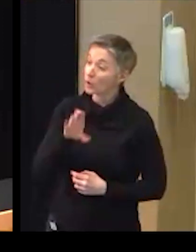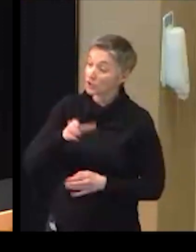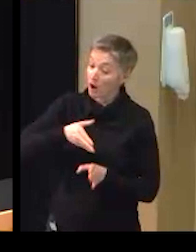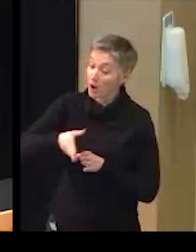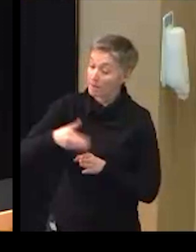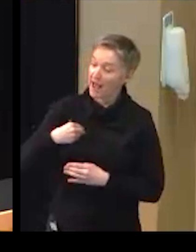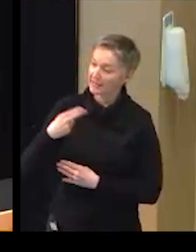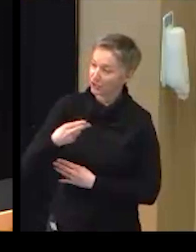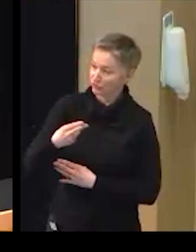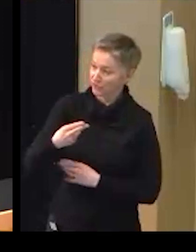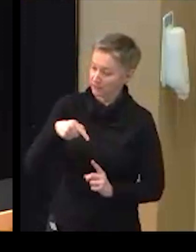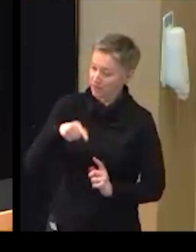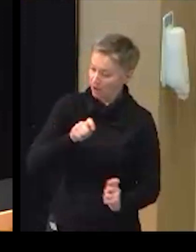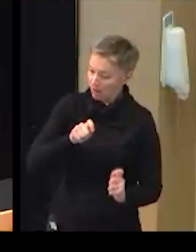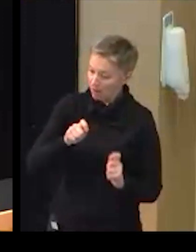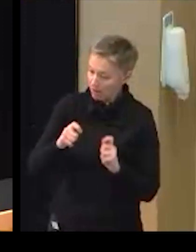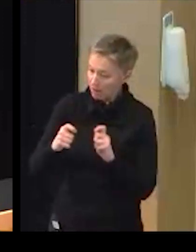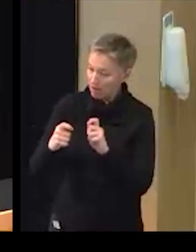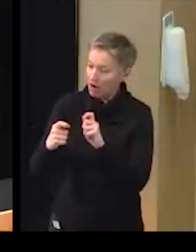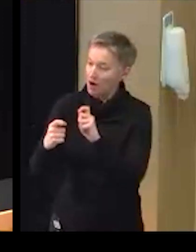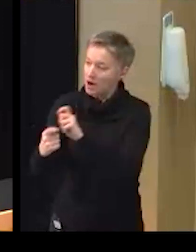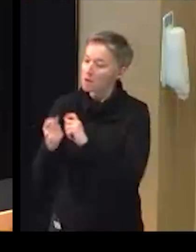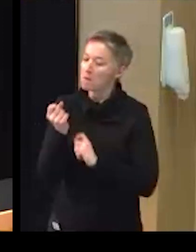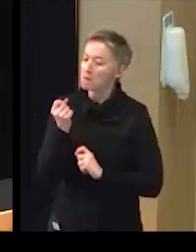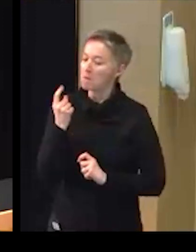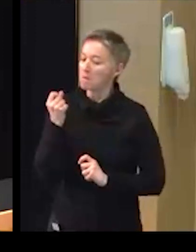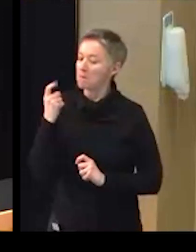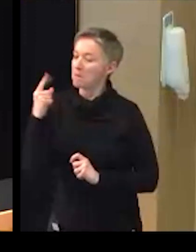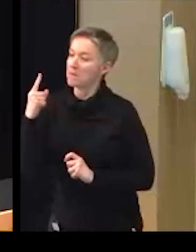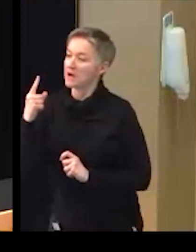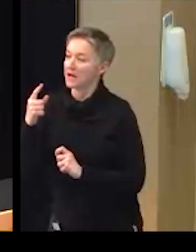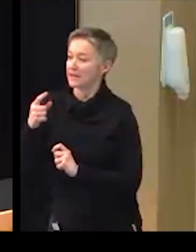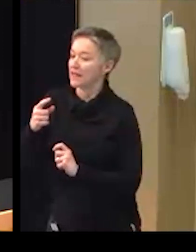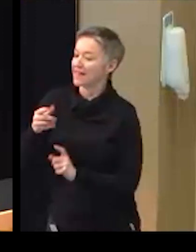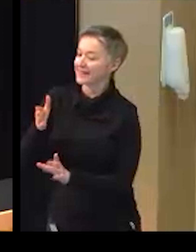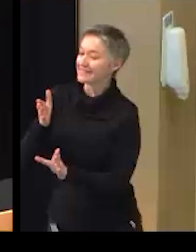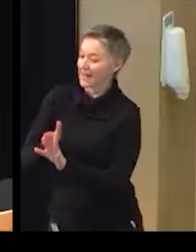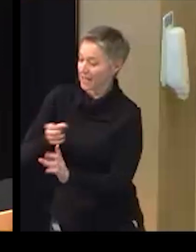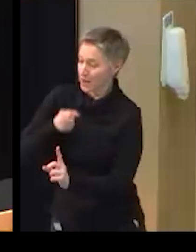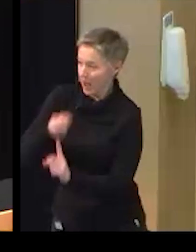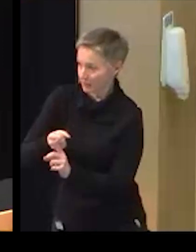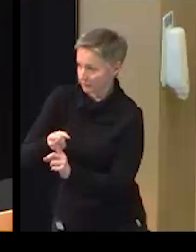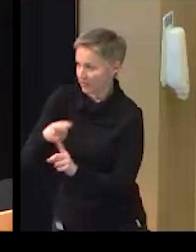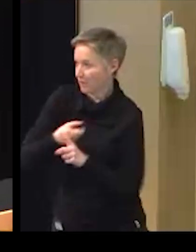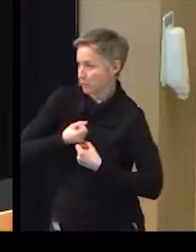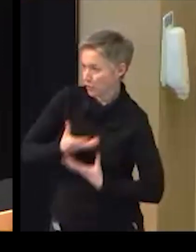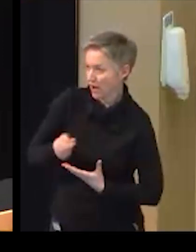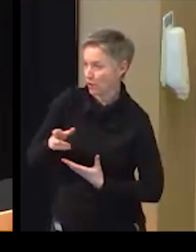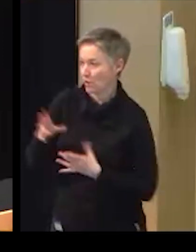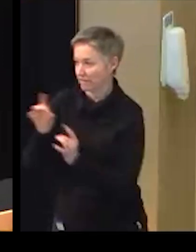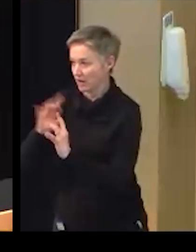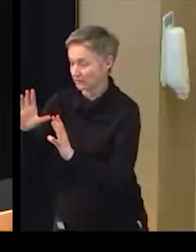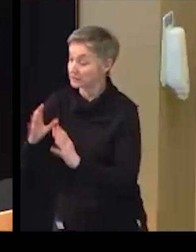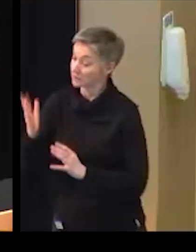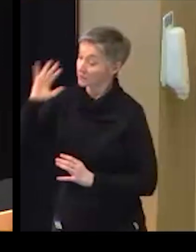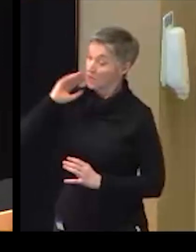field of evolution in understanding of psychological impact. At first, the workers' comp system